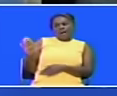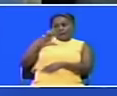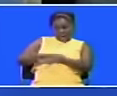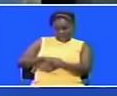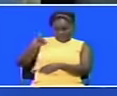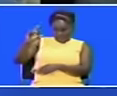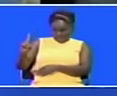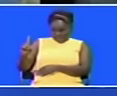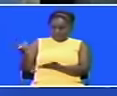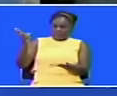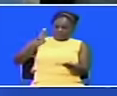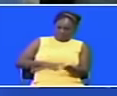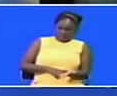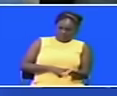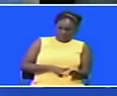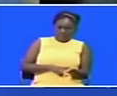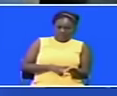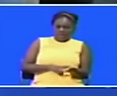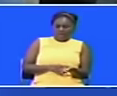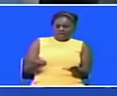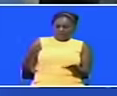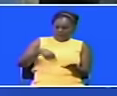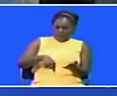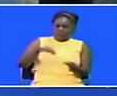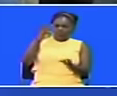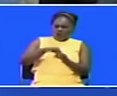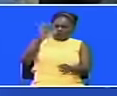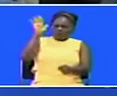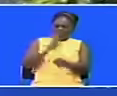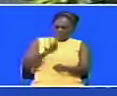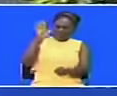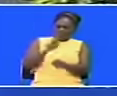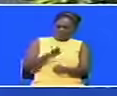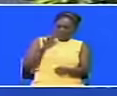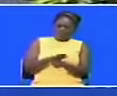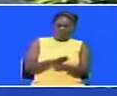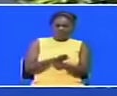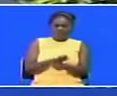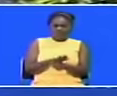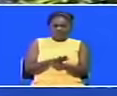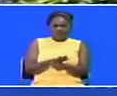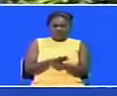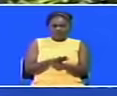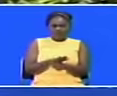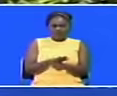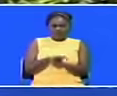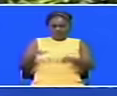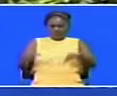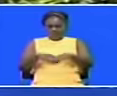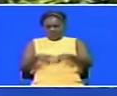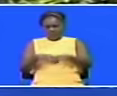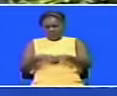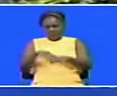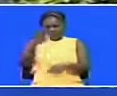register as voters, and turn out to vote in large numbers. We are going to start a drive with members of parliament and